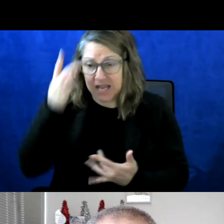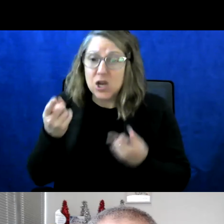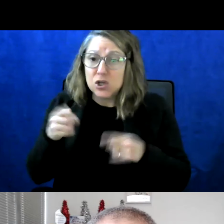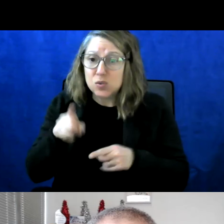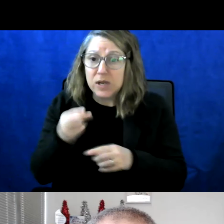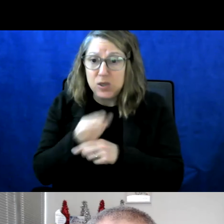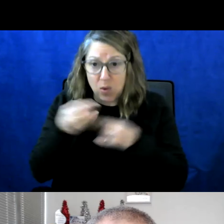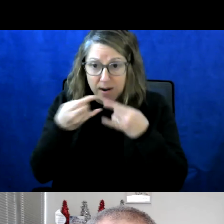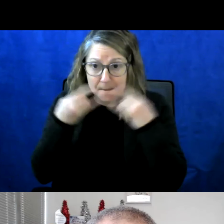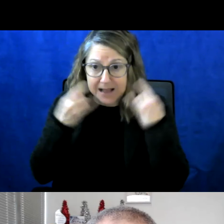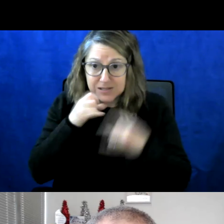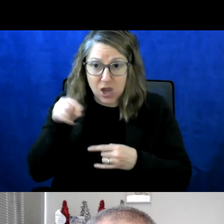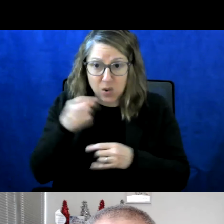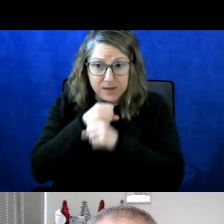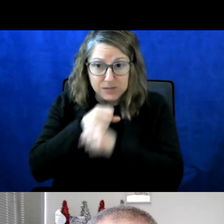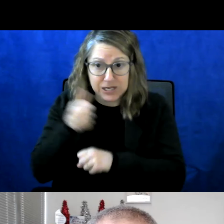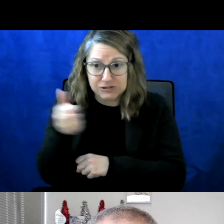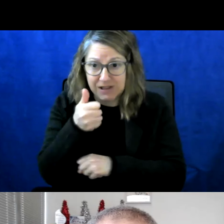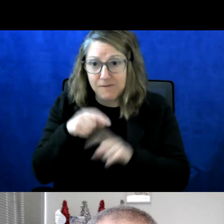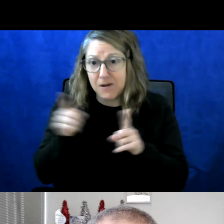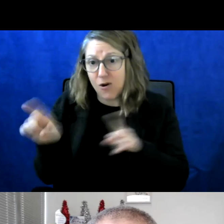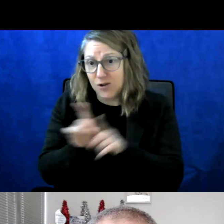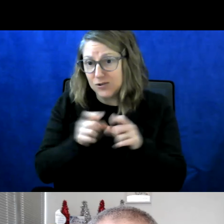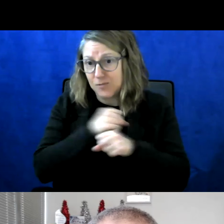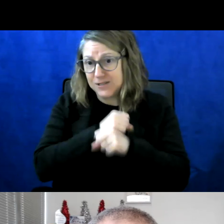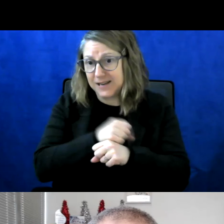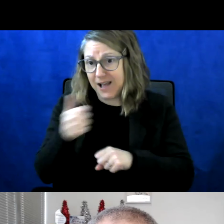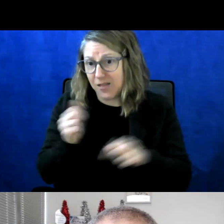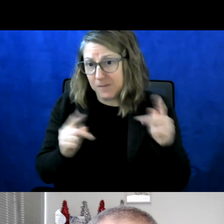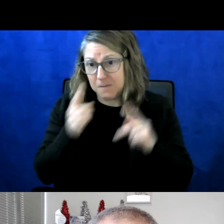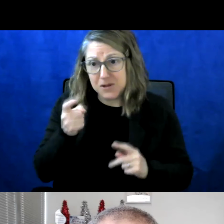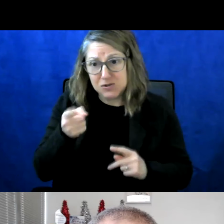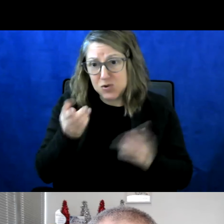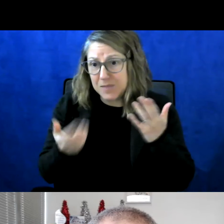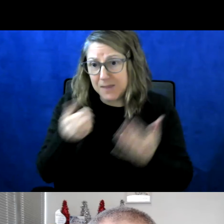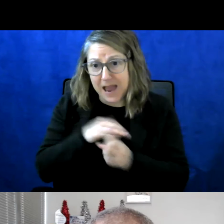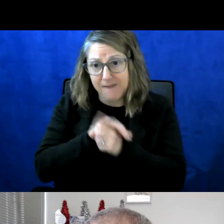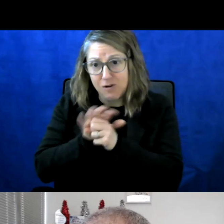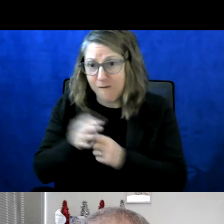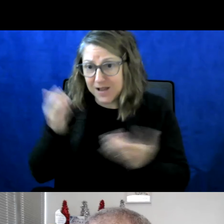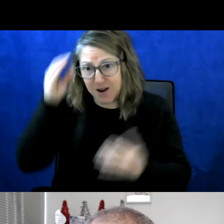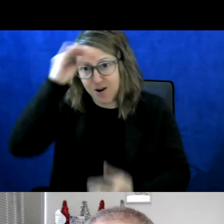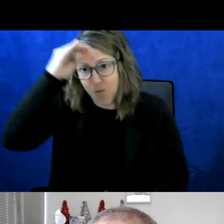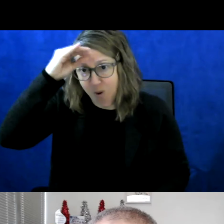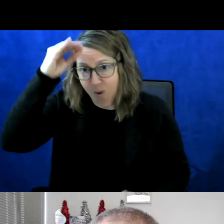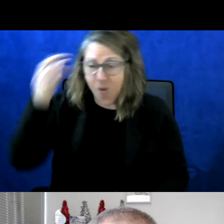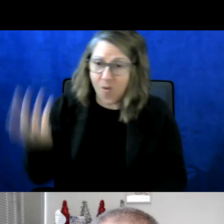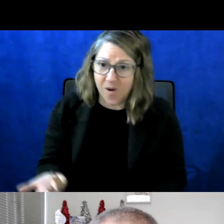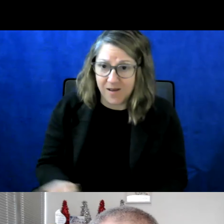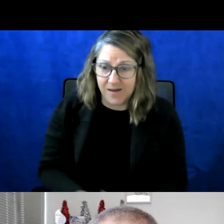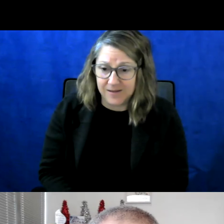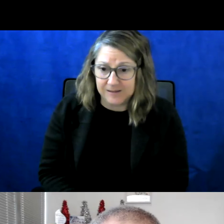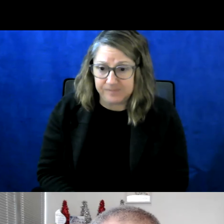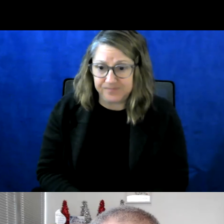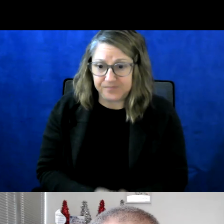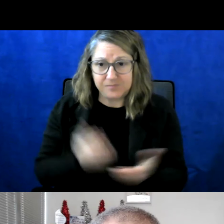protecting yourself, but you're also protecting others because you might have COVID. You might have been infected at a recent event